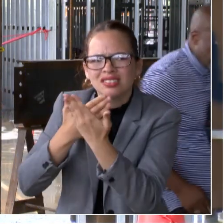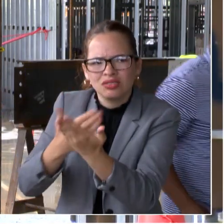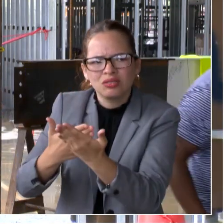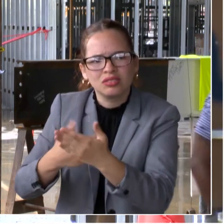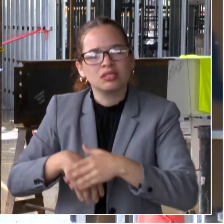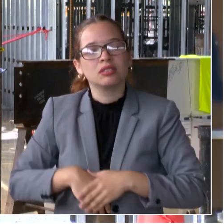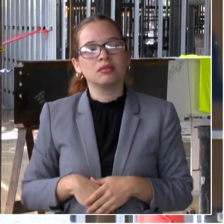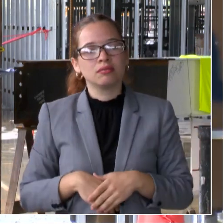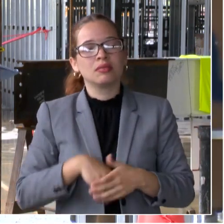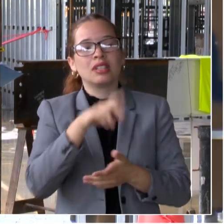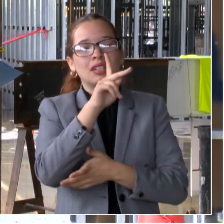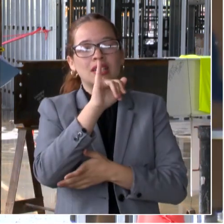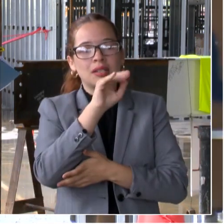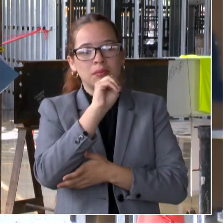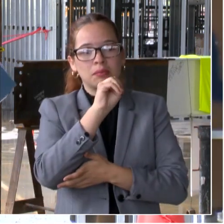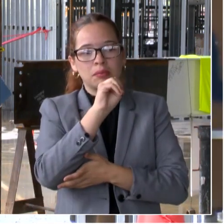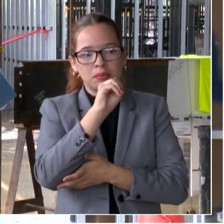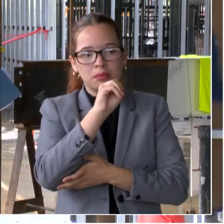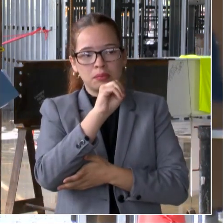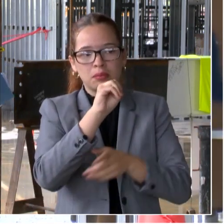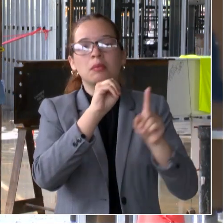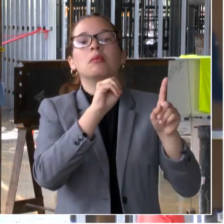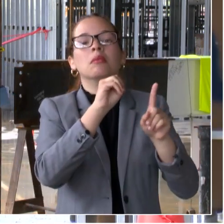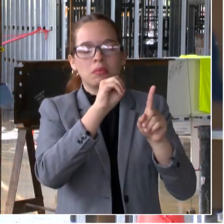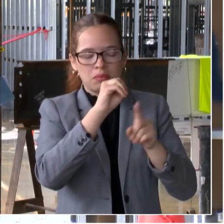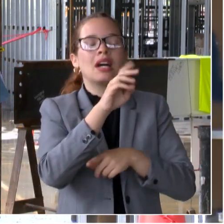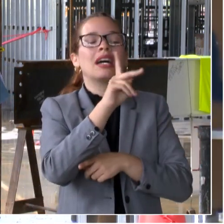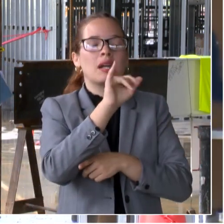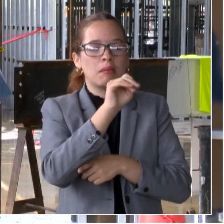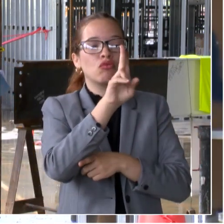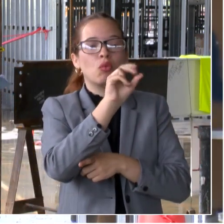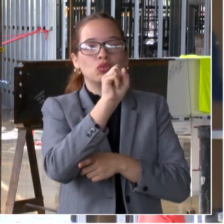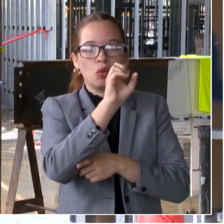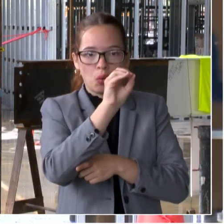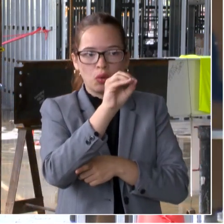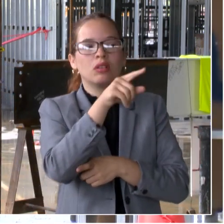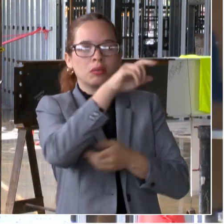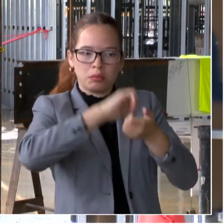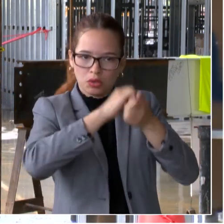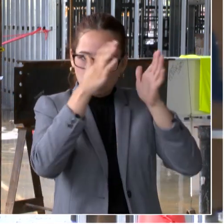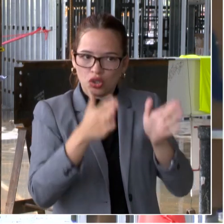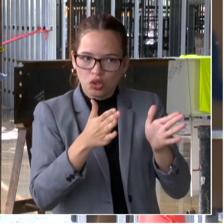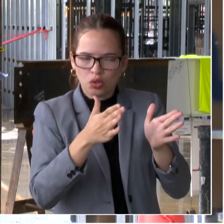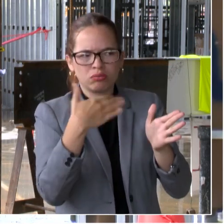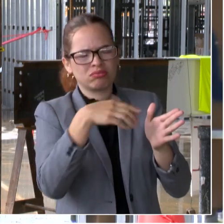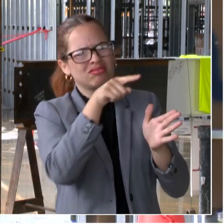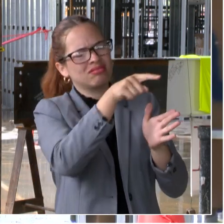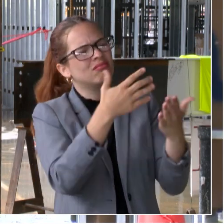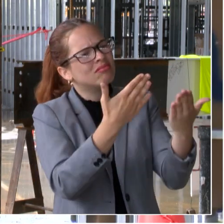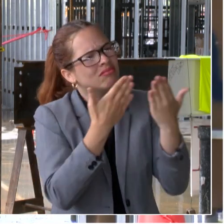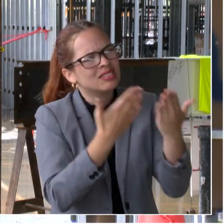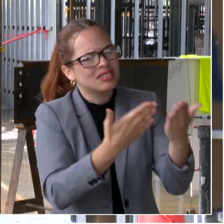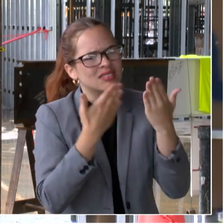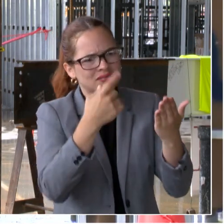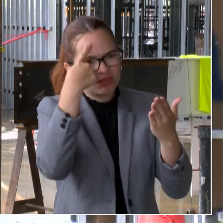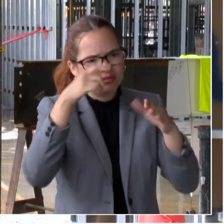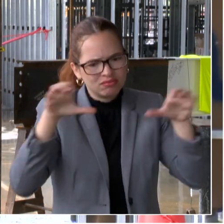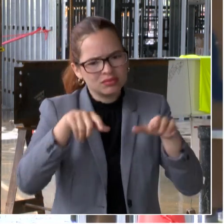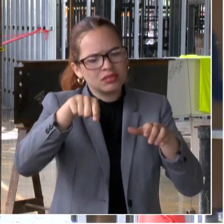we thank you. And I have mentioned, and you will hear from her later, Universal Health Services and